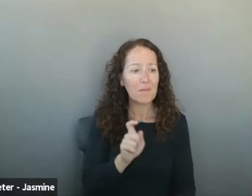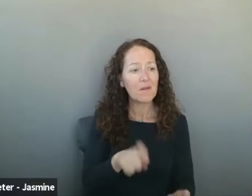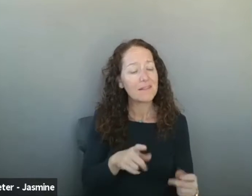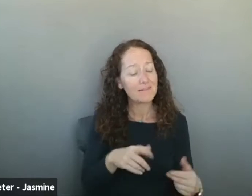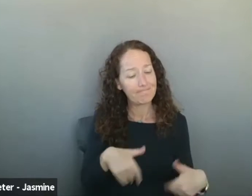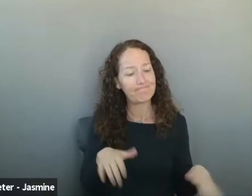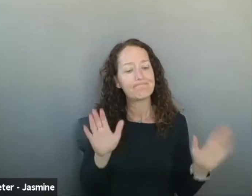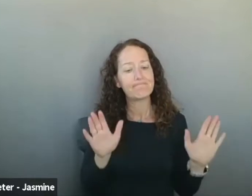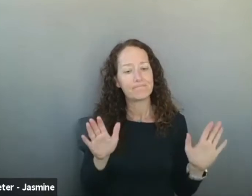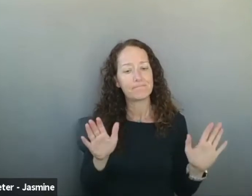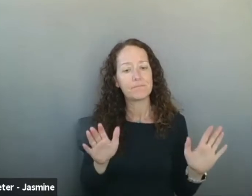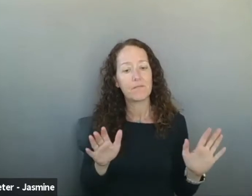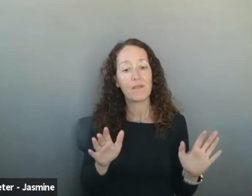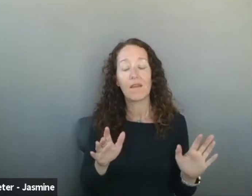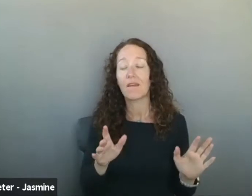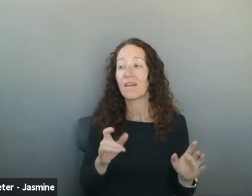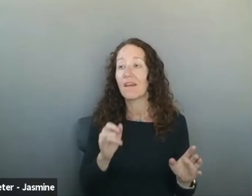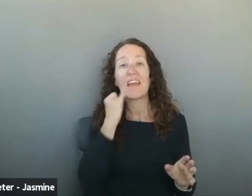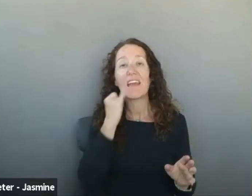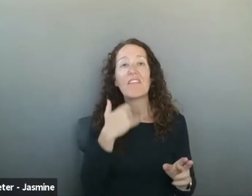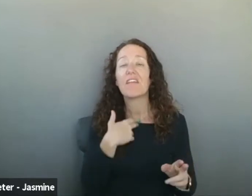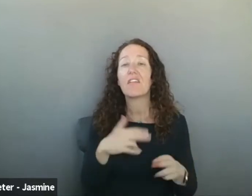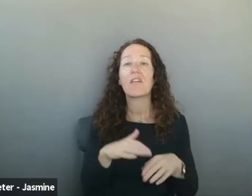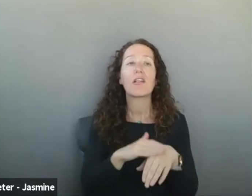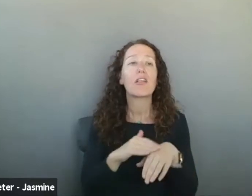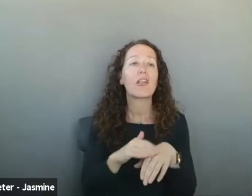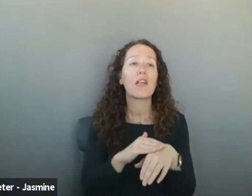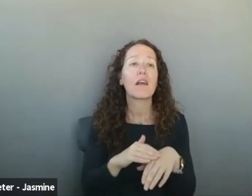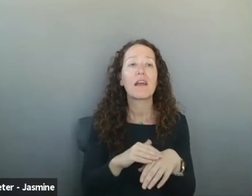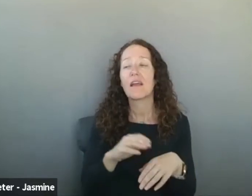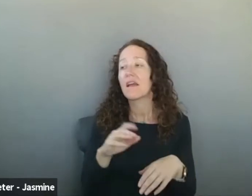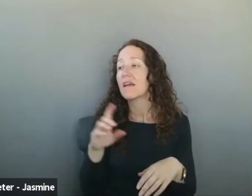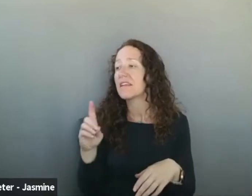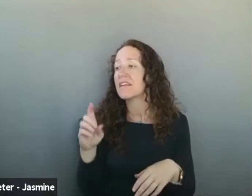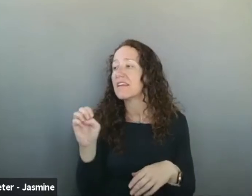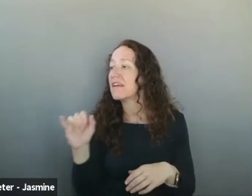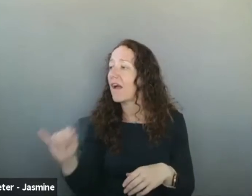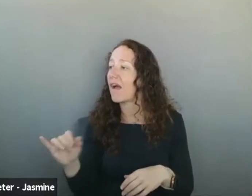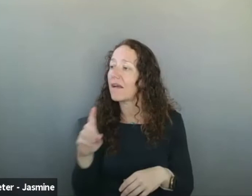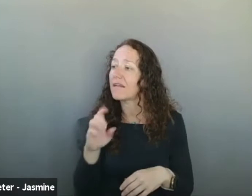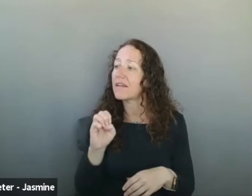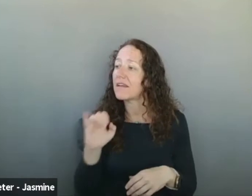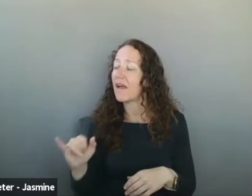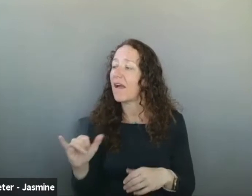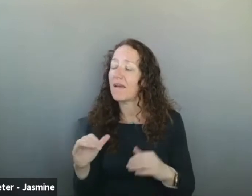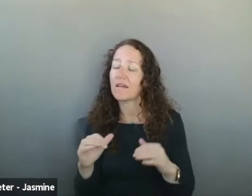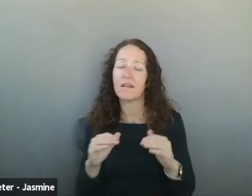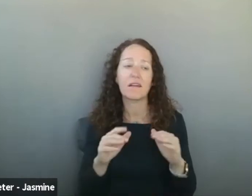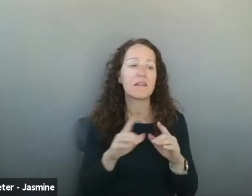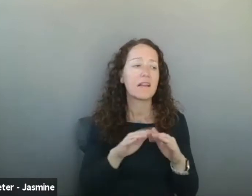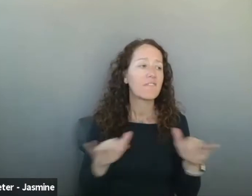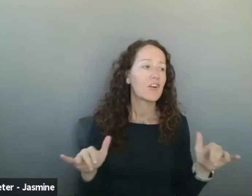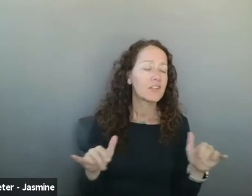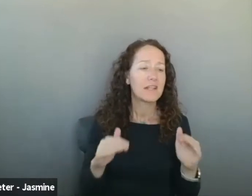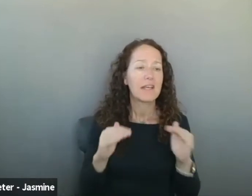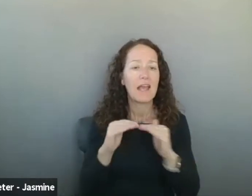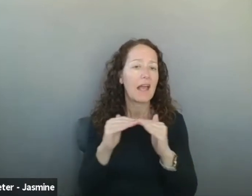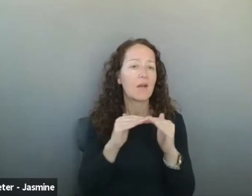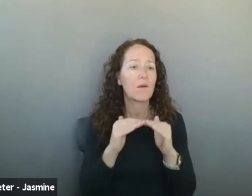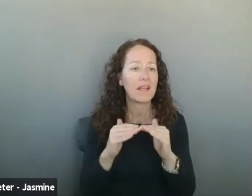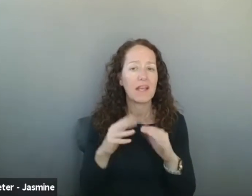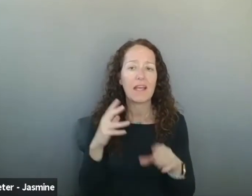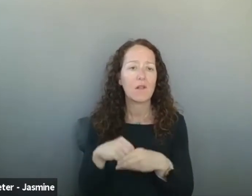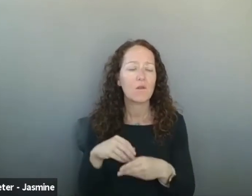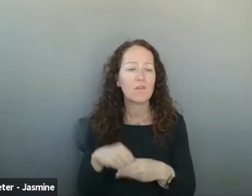equity, diversity, inclusion. How are we going to ever be equitable, diverse, or inclusive if the executive leadership stays white? And that's what